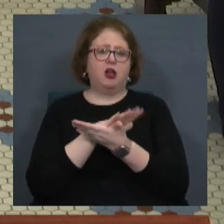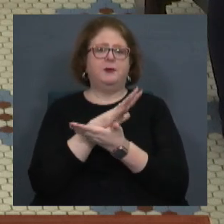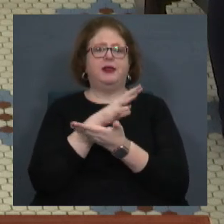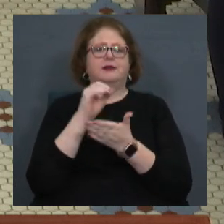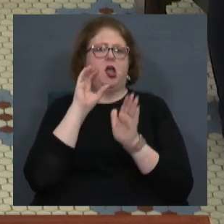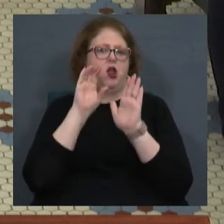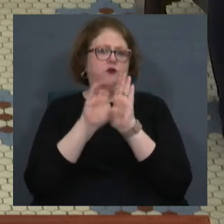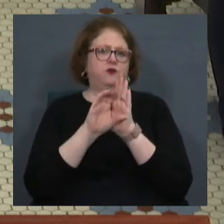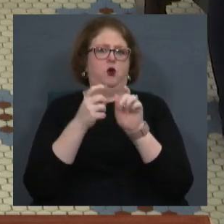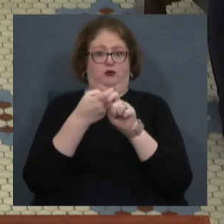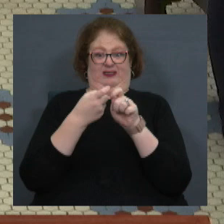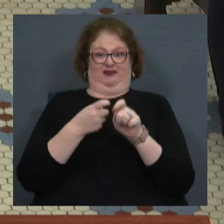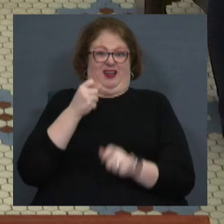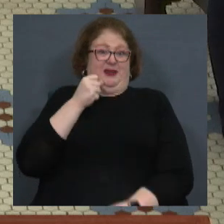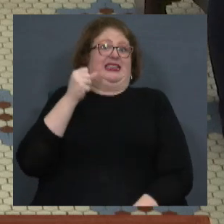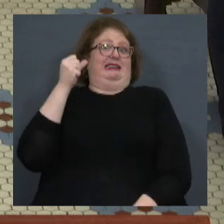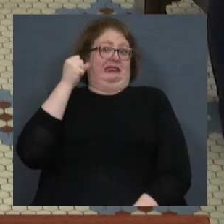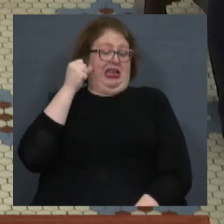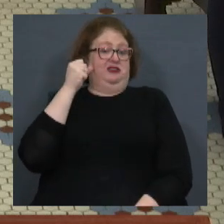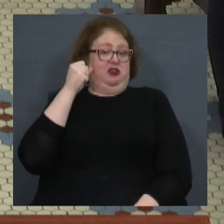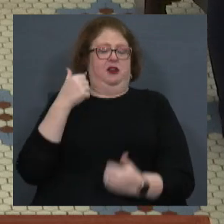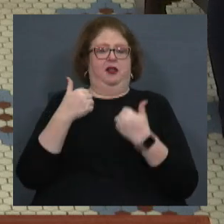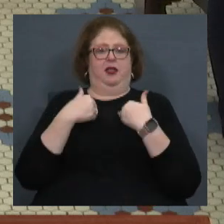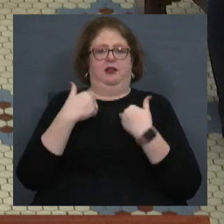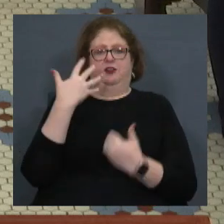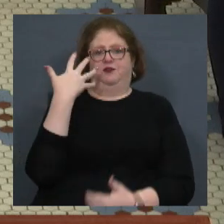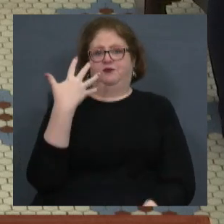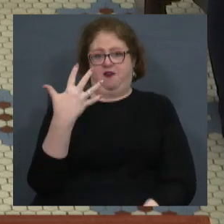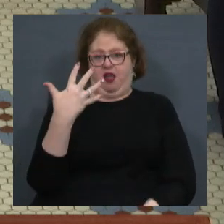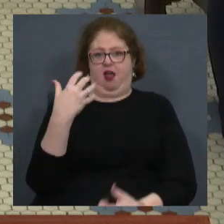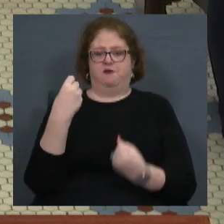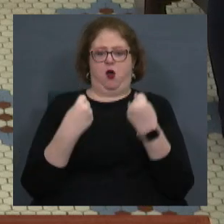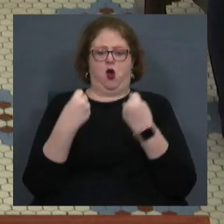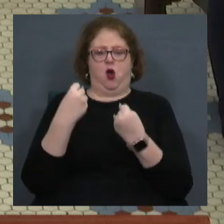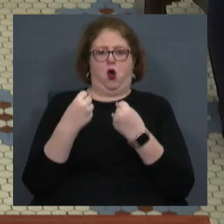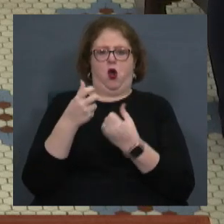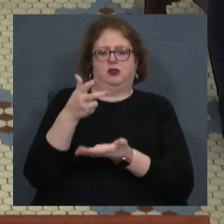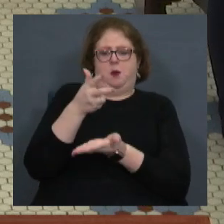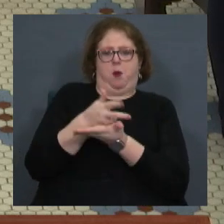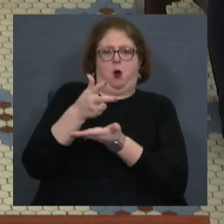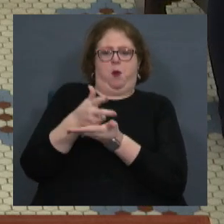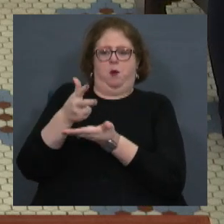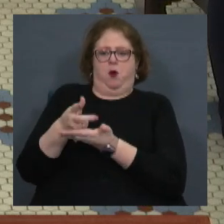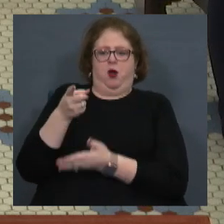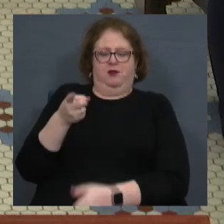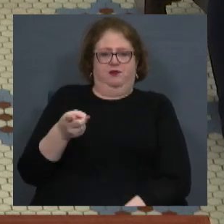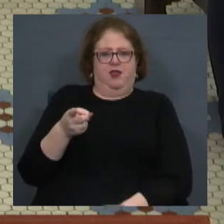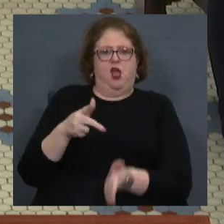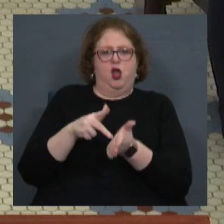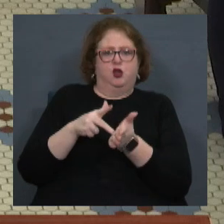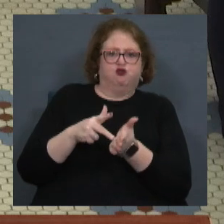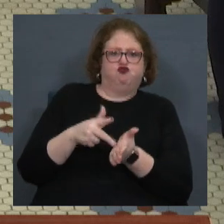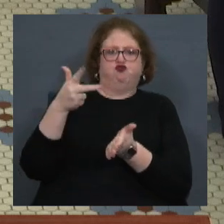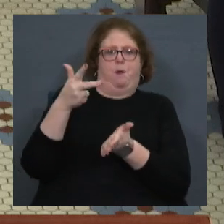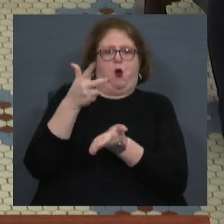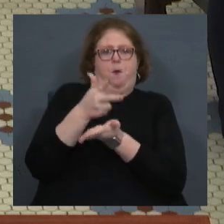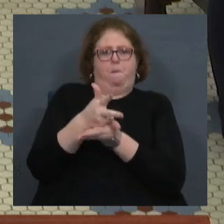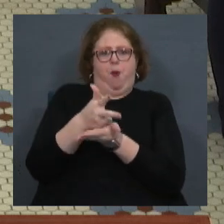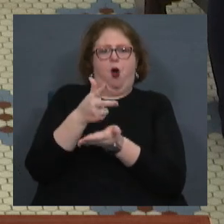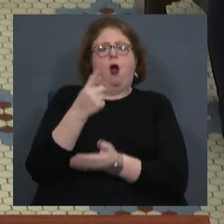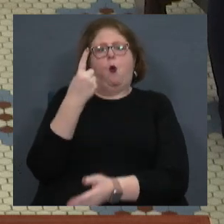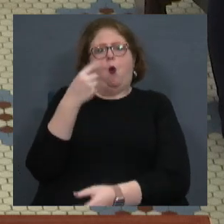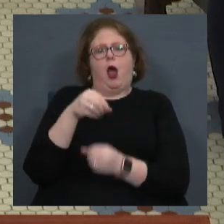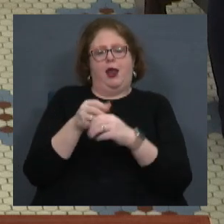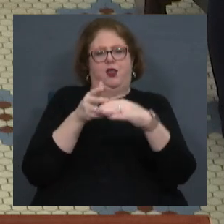yesterday, where there are 5 cars parked at this residence, triple parked, 1 in the garage, 2 in